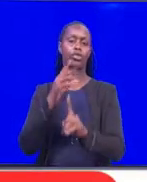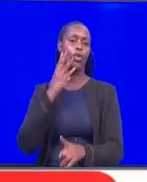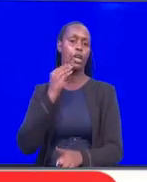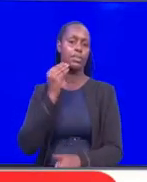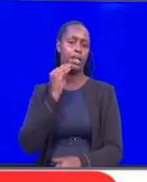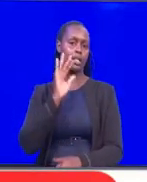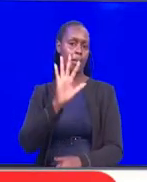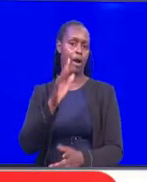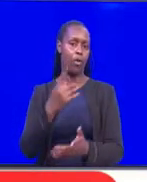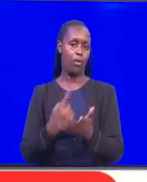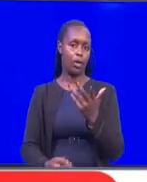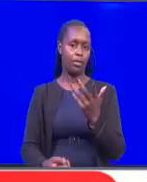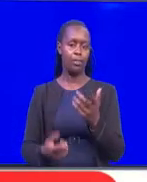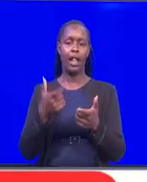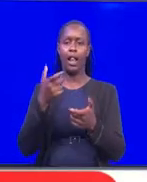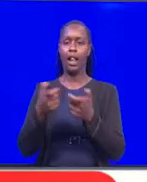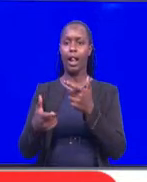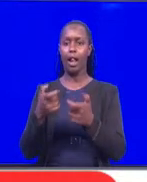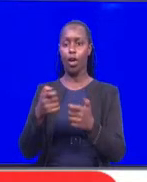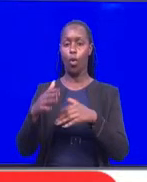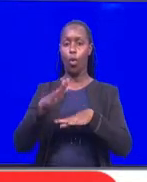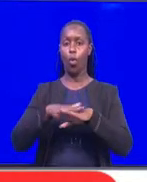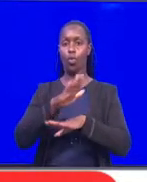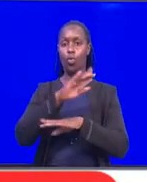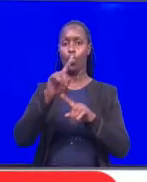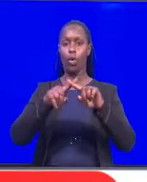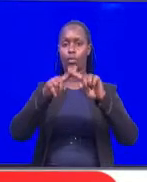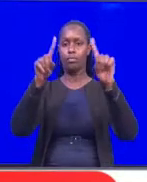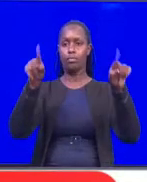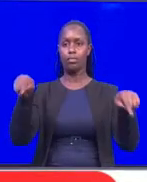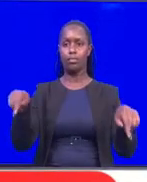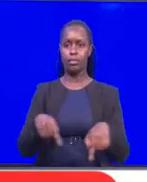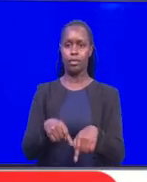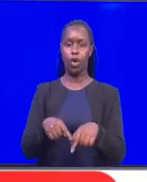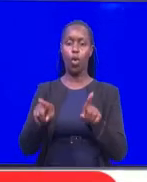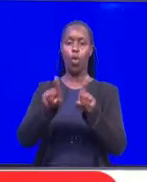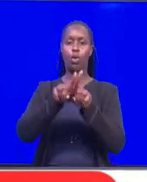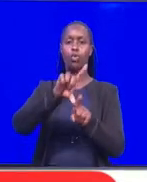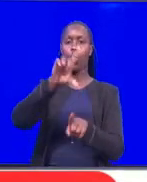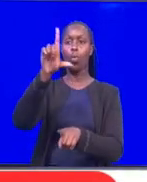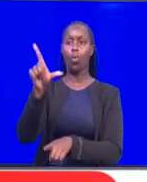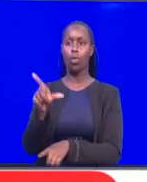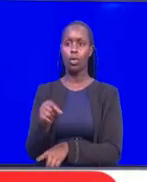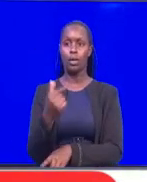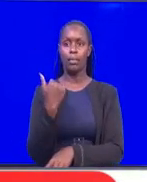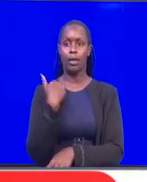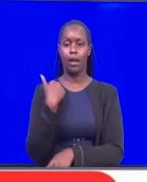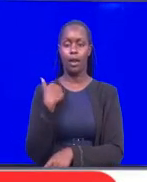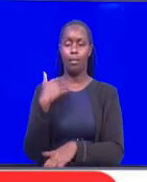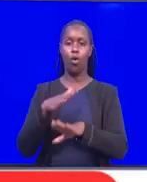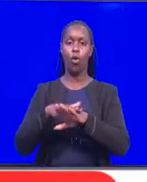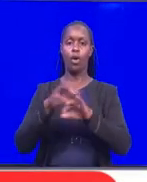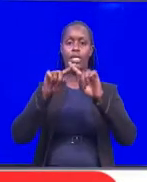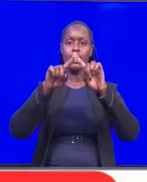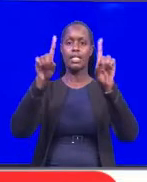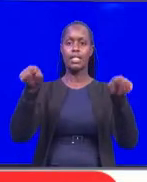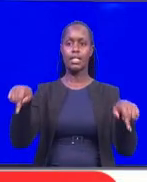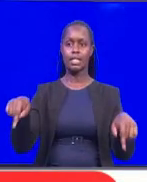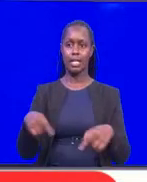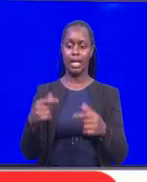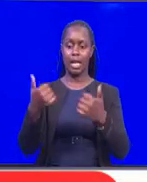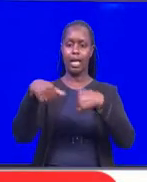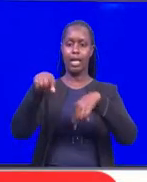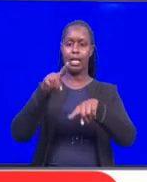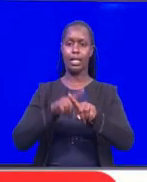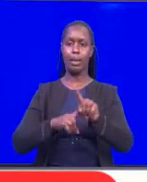the floods. The SMS line should be on your screen right now. The WhatsApp number should also be on your screen any given moment, as well